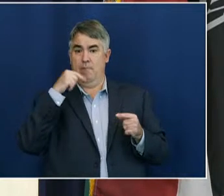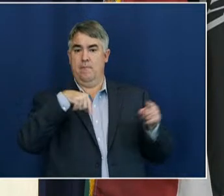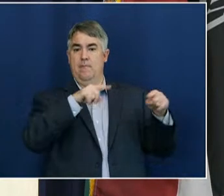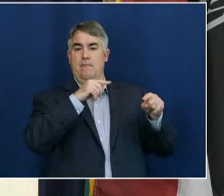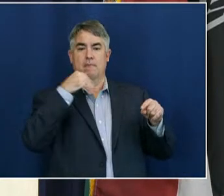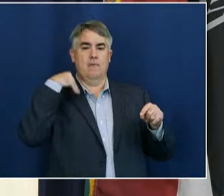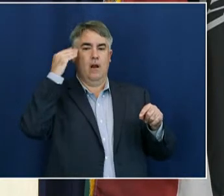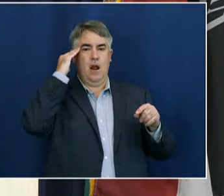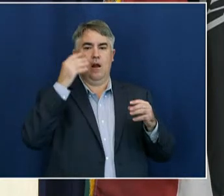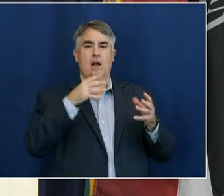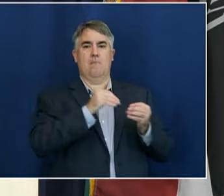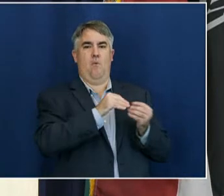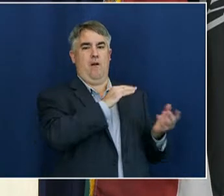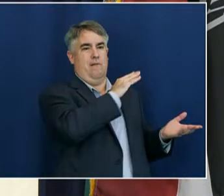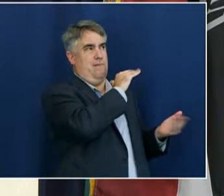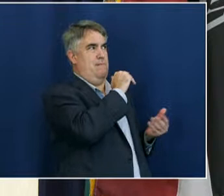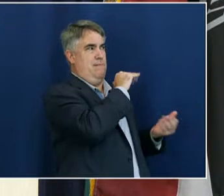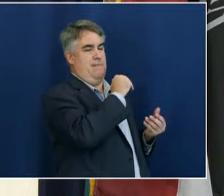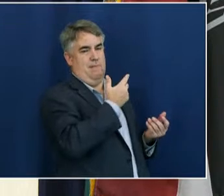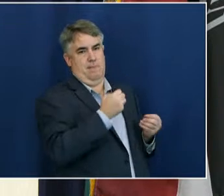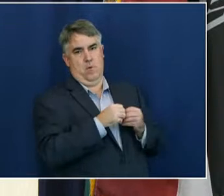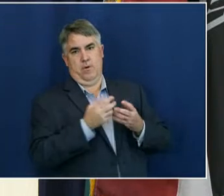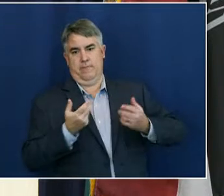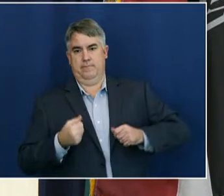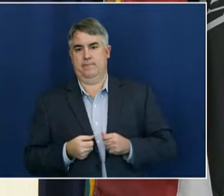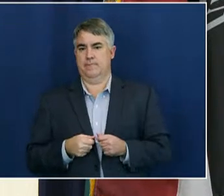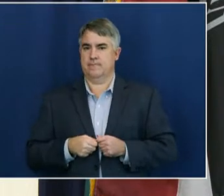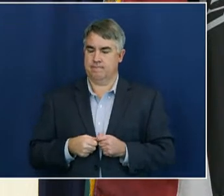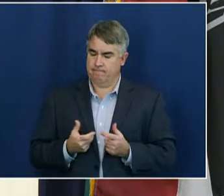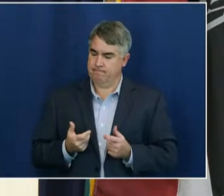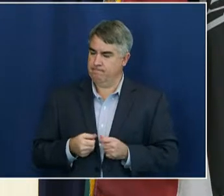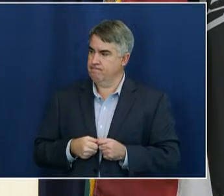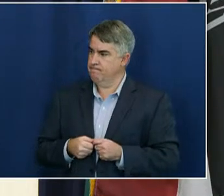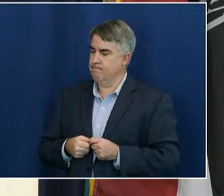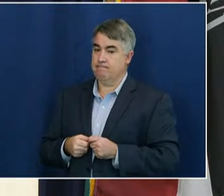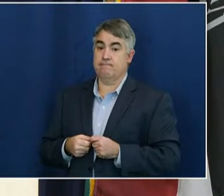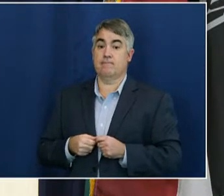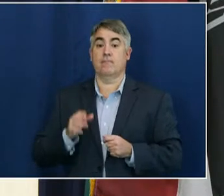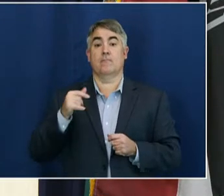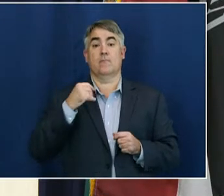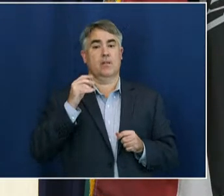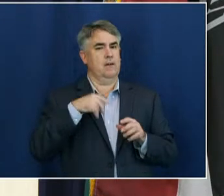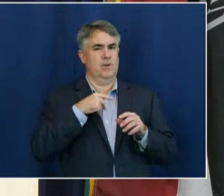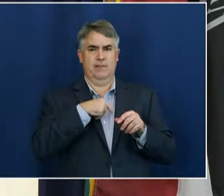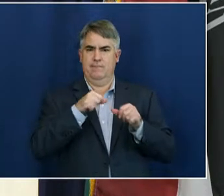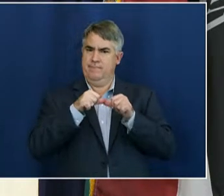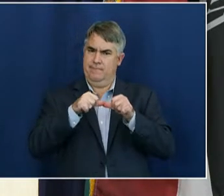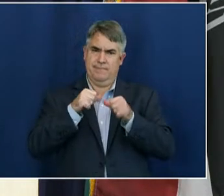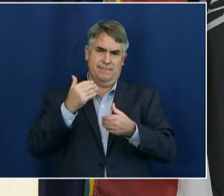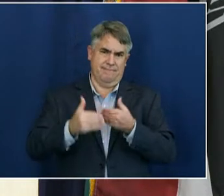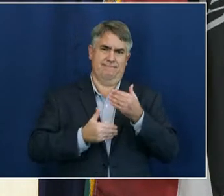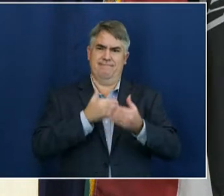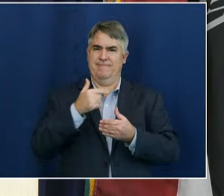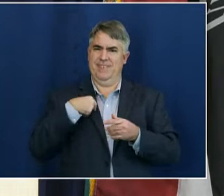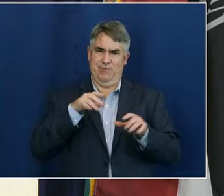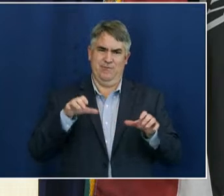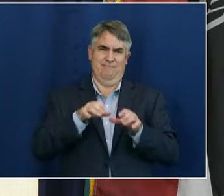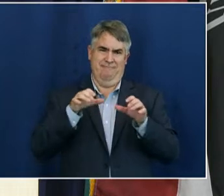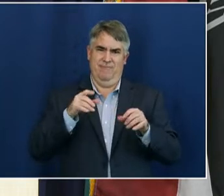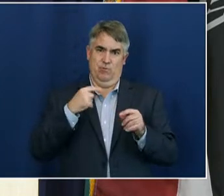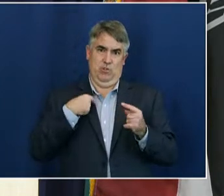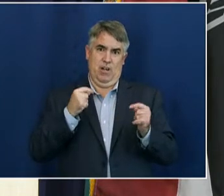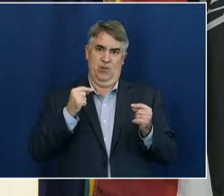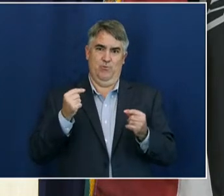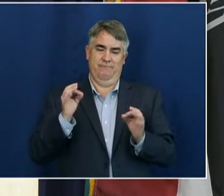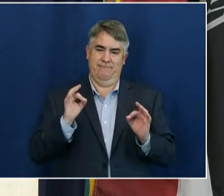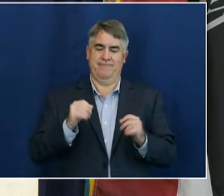try and accommodate and meet that need. So we will continue to do everything we can to make sure San Diego County